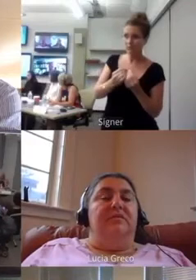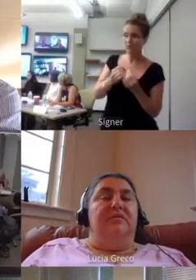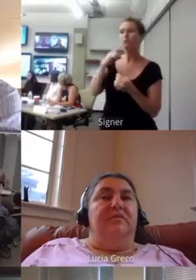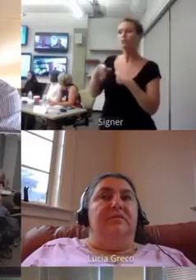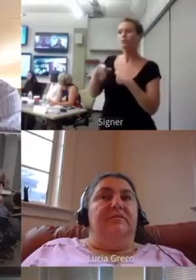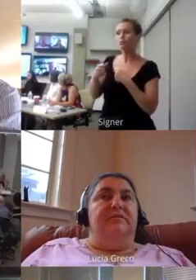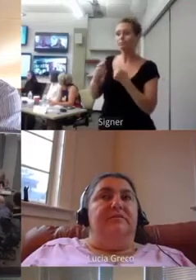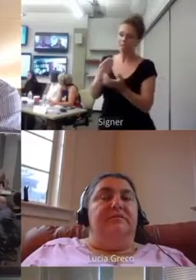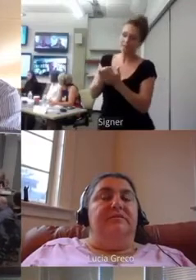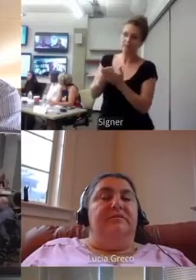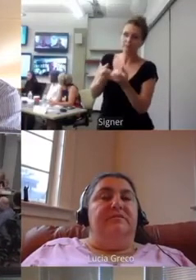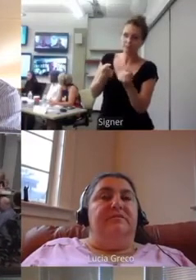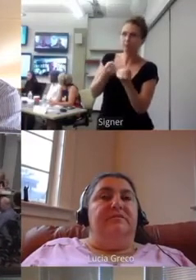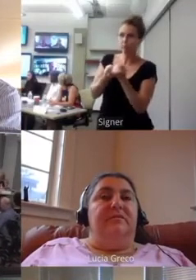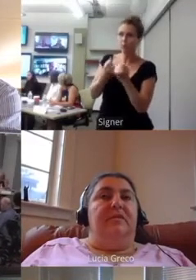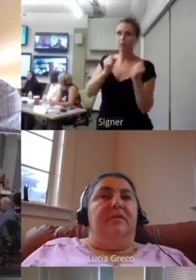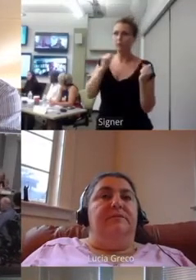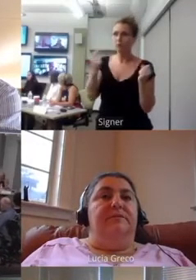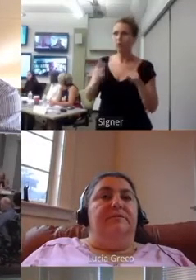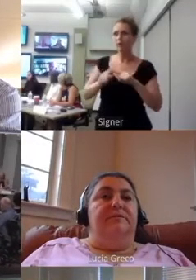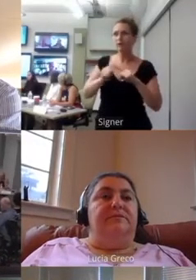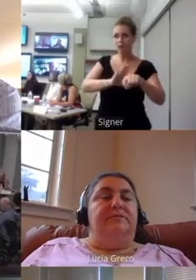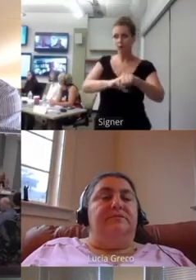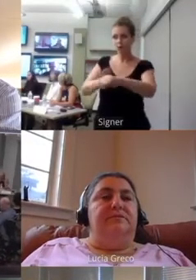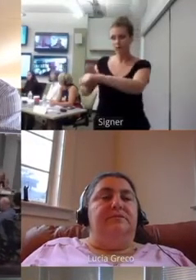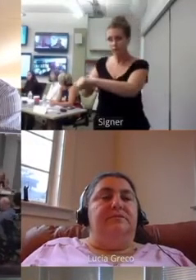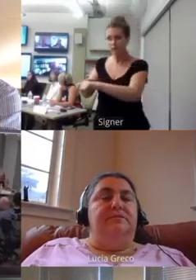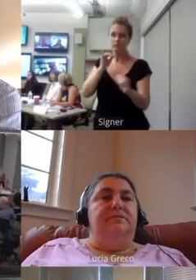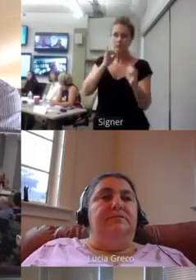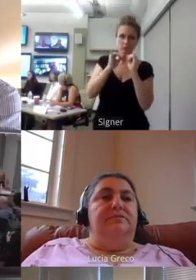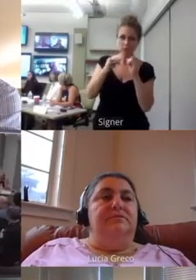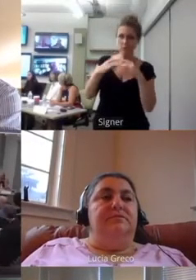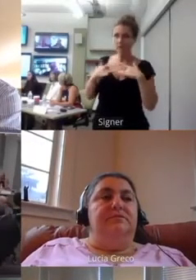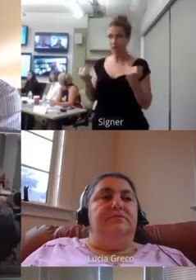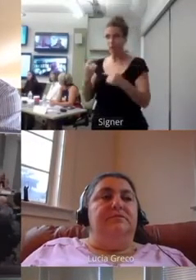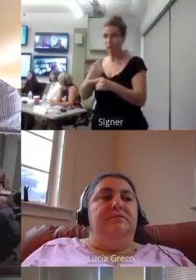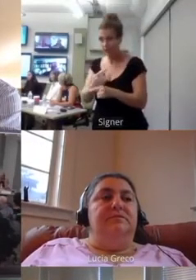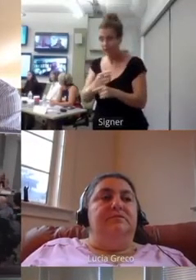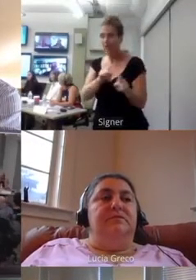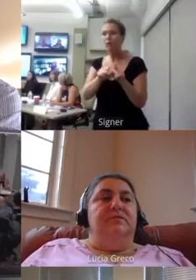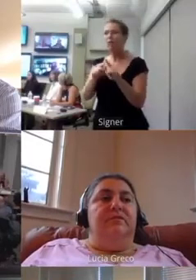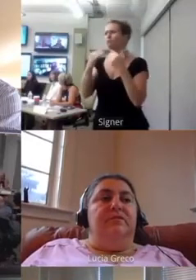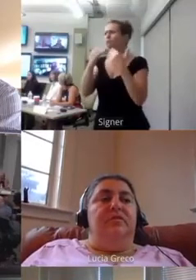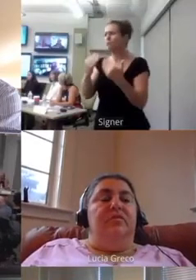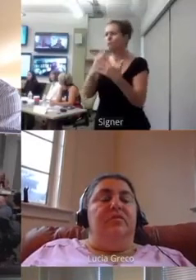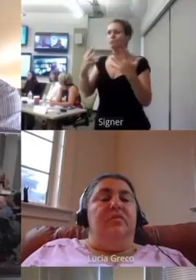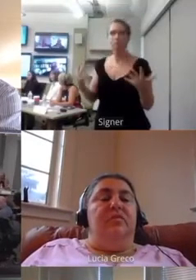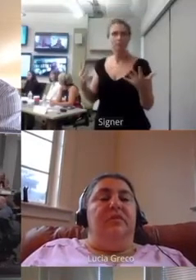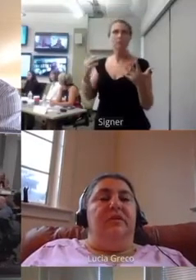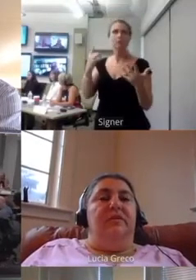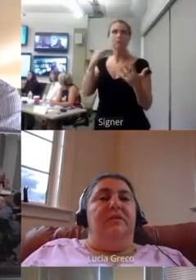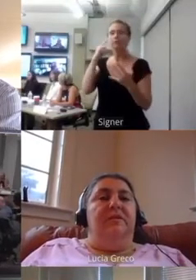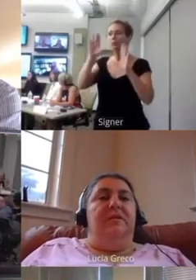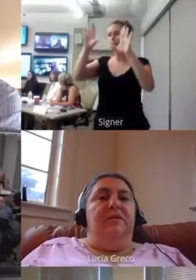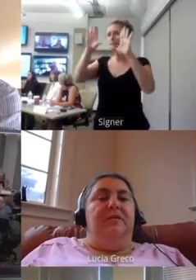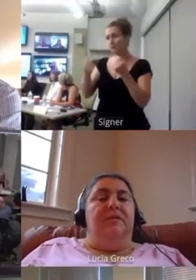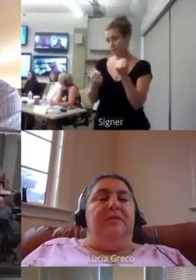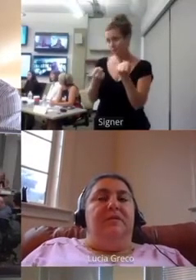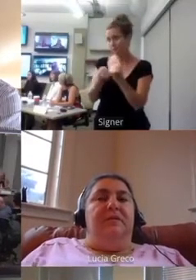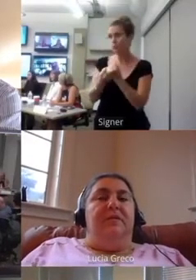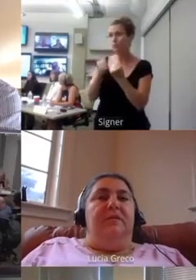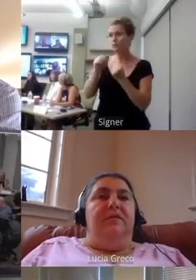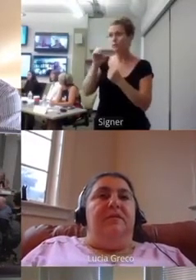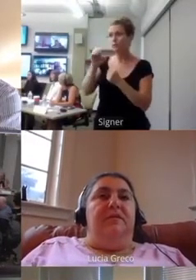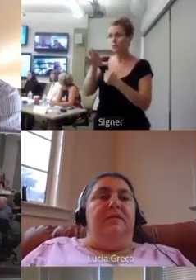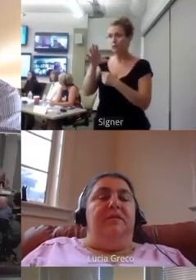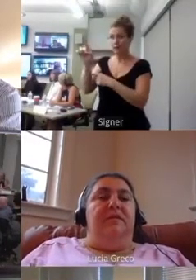much assisted with this today's event. I also want to acknowledge with thanks the amazing support of OCAD University's